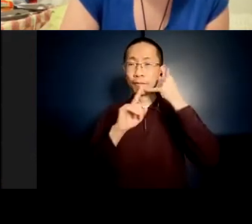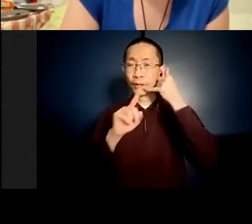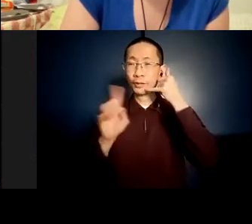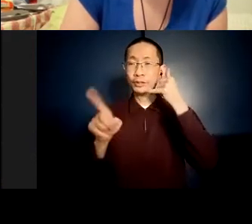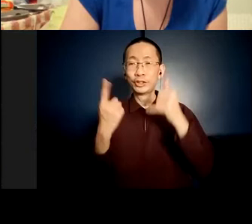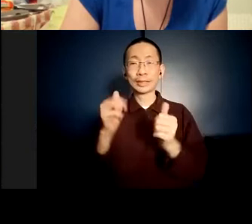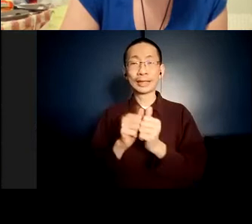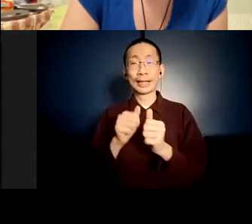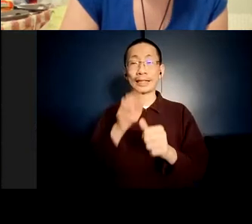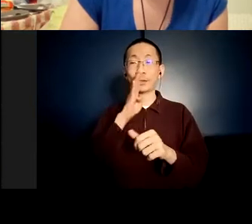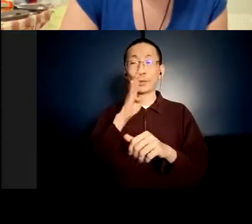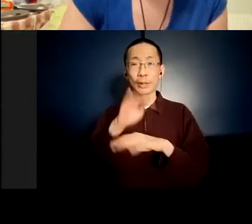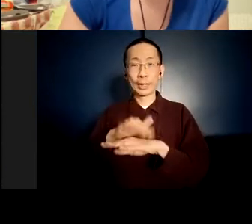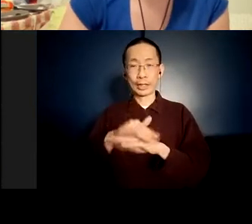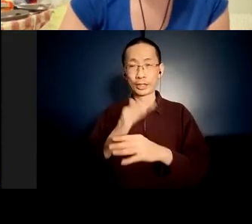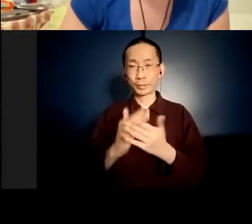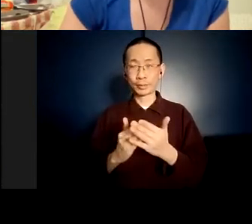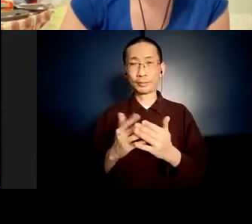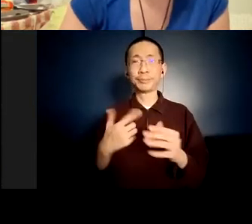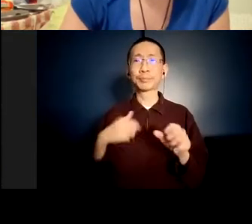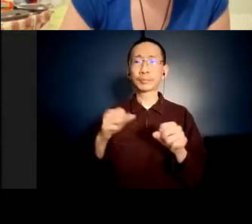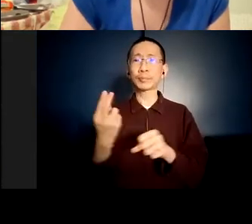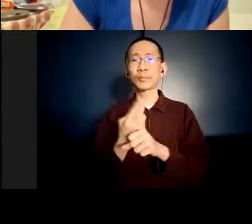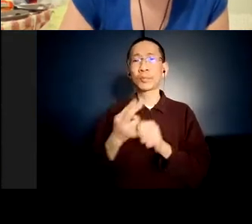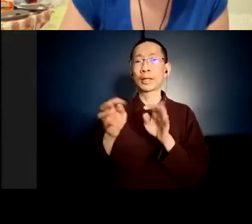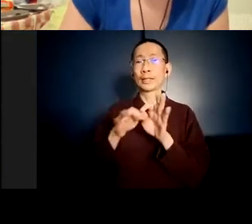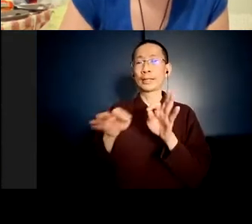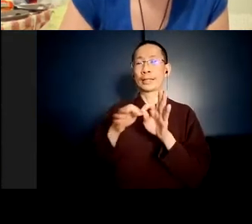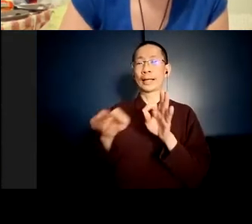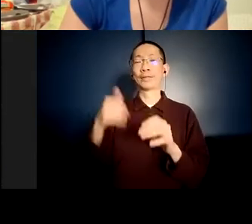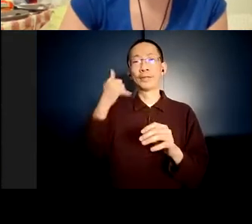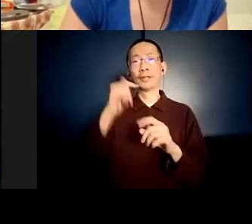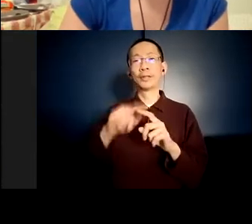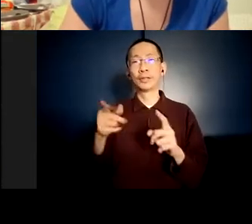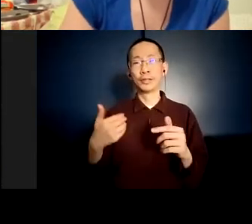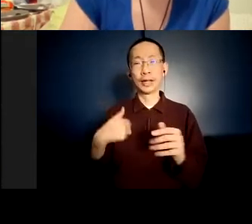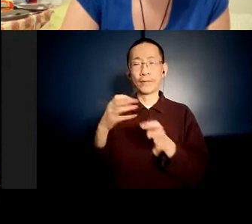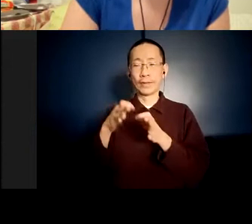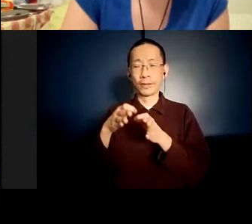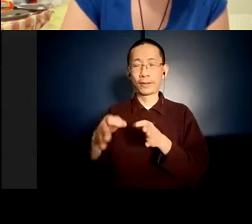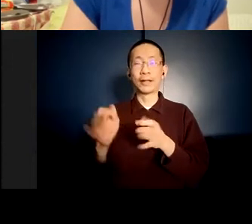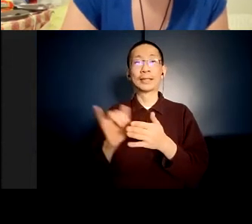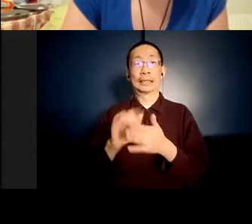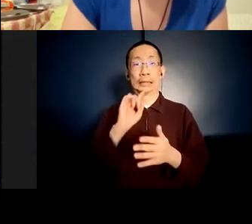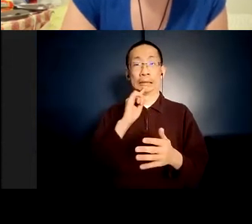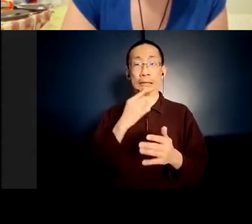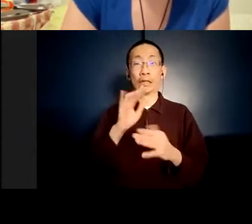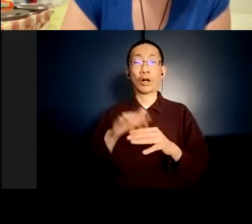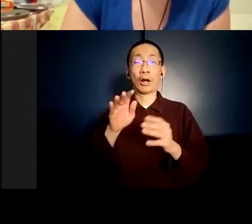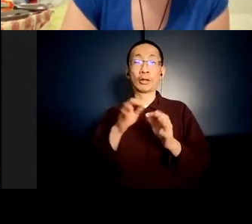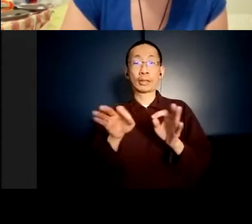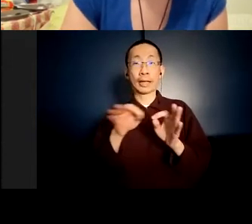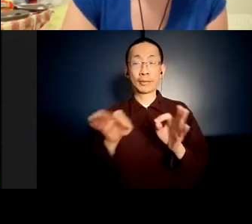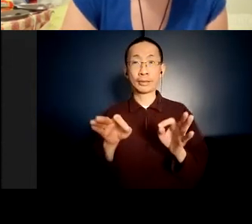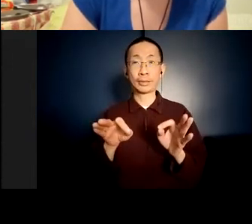in spoken English. I could use a caption phone, but there is a delay that's pretty significant on the captions. The way